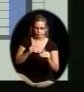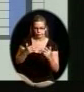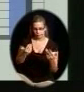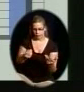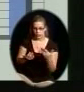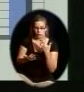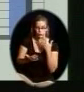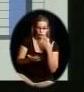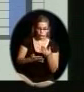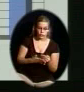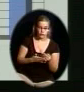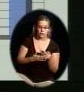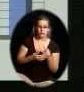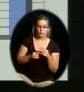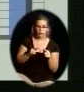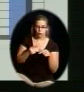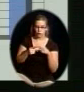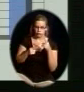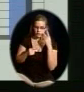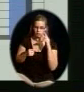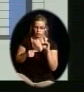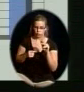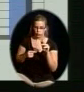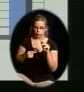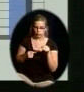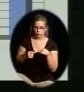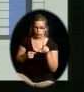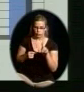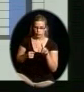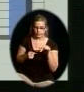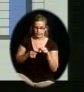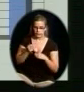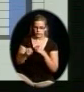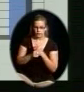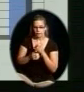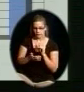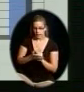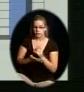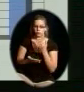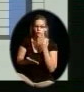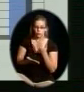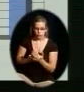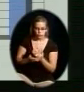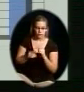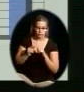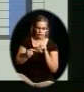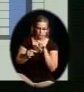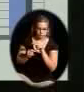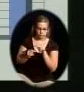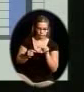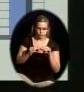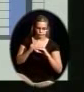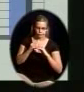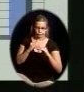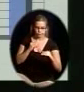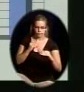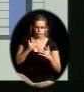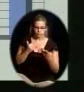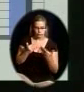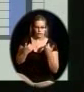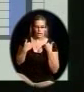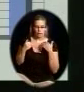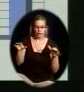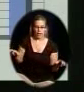they're good. When you see a 23.1 this year, that's a good score, but yet when we look across the board, our scores are flat. We